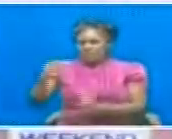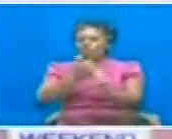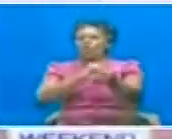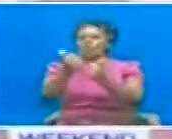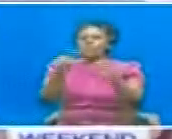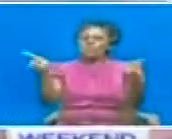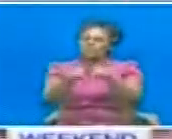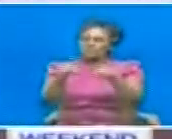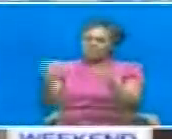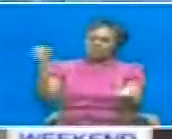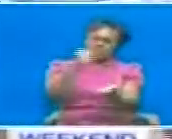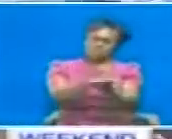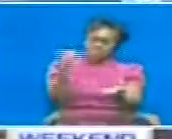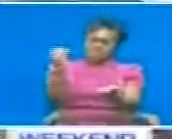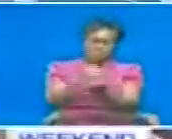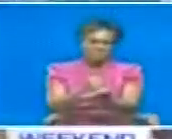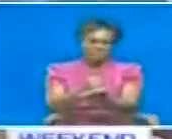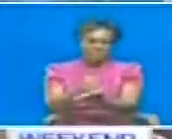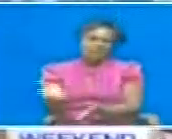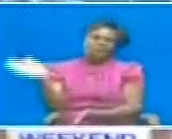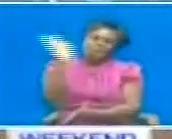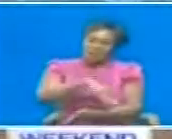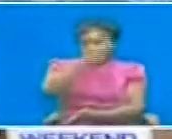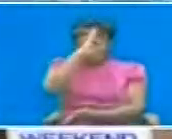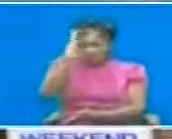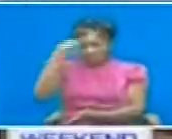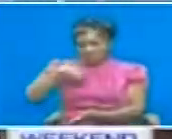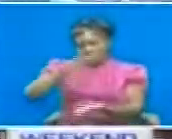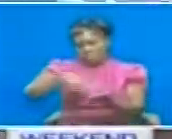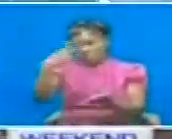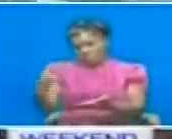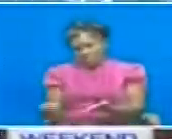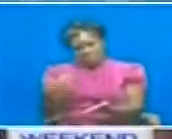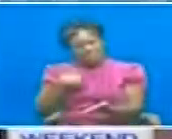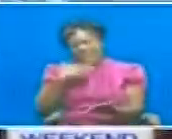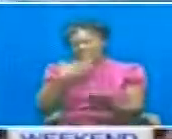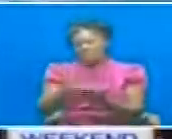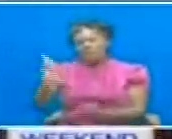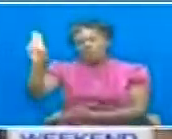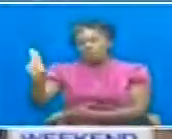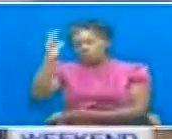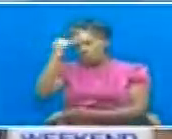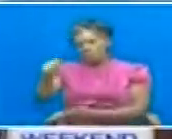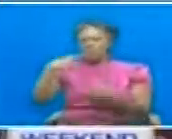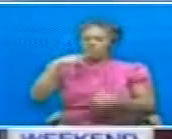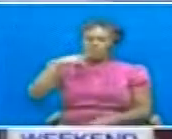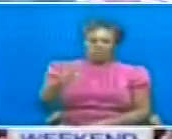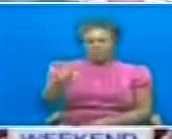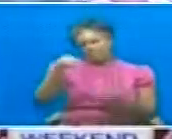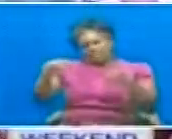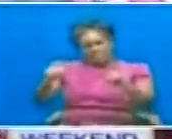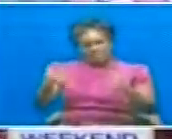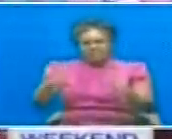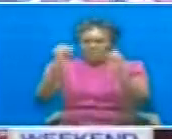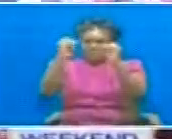compete for recruitment space. Hata kama nitarudi Busia nijaribu nishindwe, ndashukuru tu Uhuru Kenyatta kwa hiyo direct venye alikuwa ametoa. He really tried.